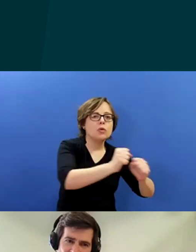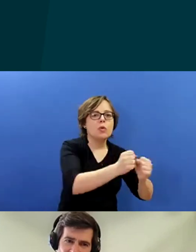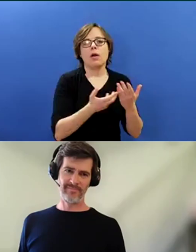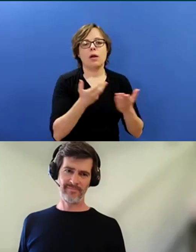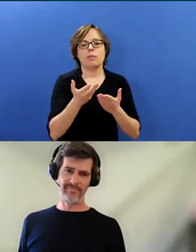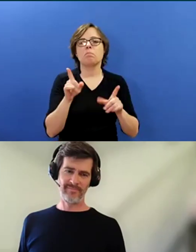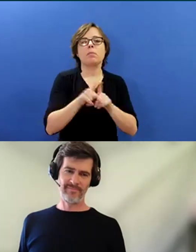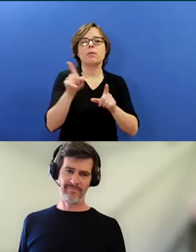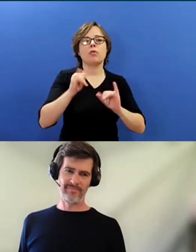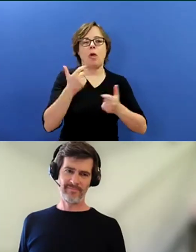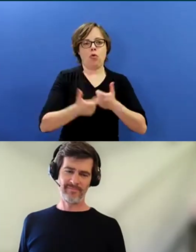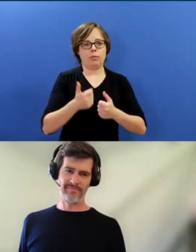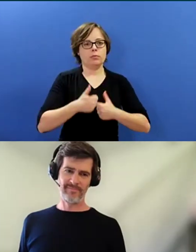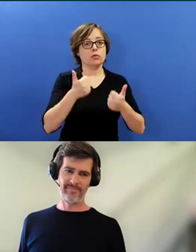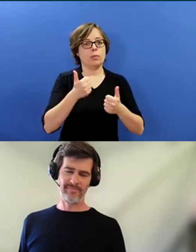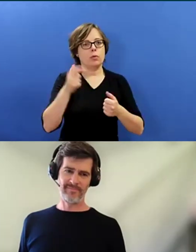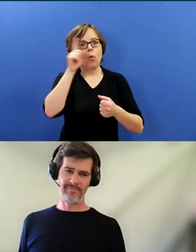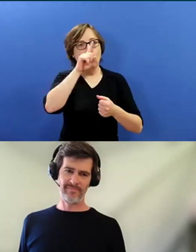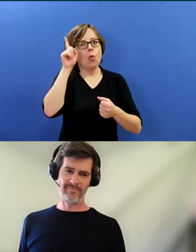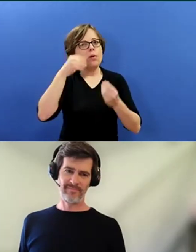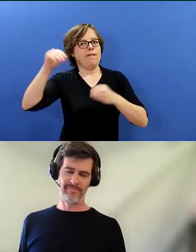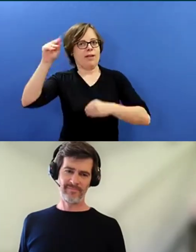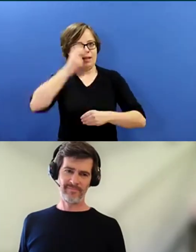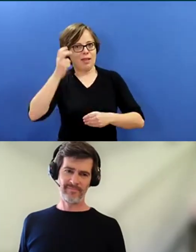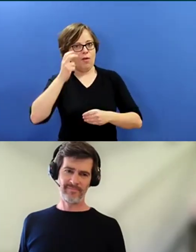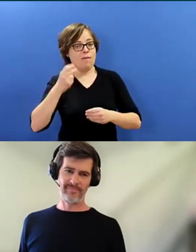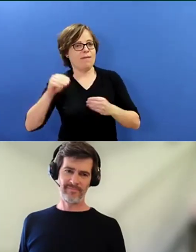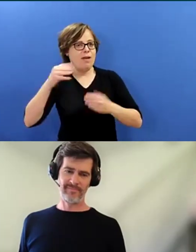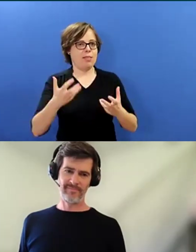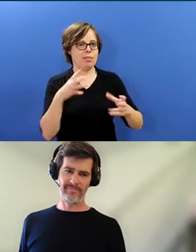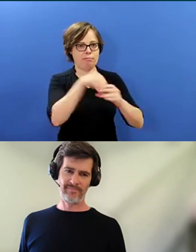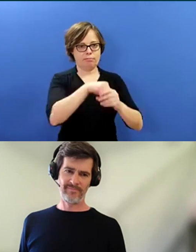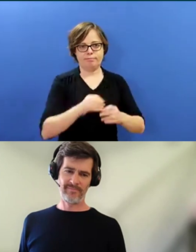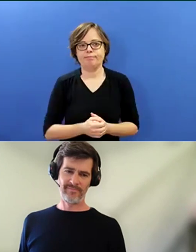of the residents, and how do you work to elevate this level?